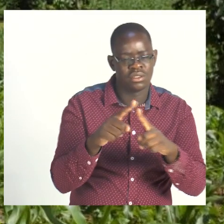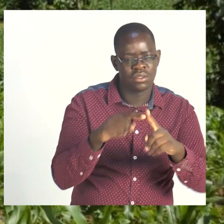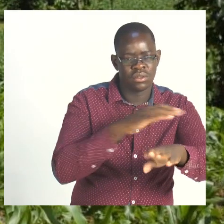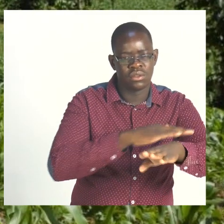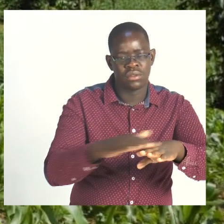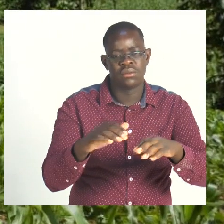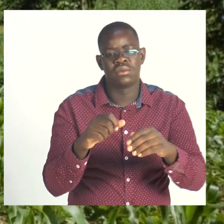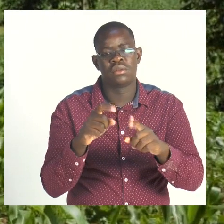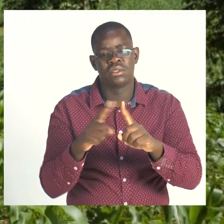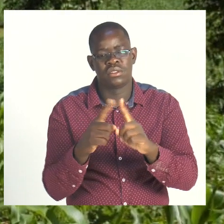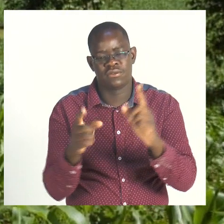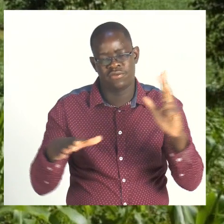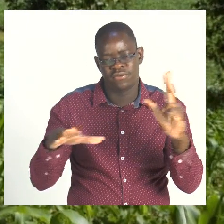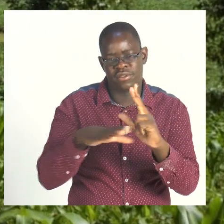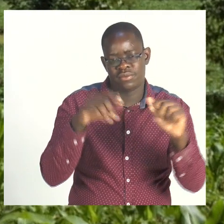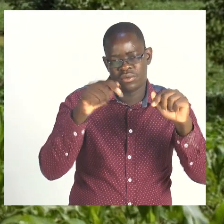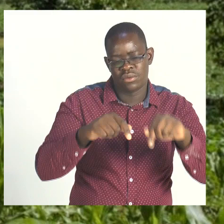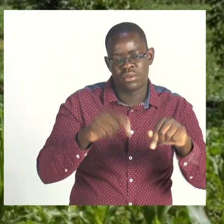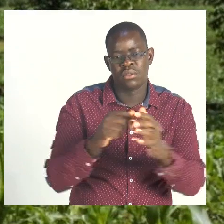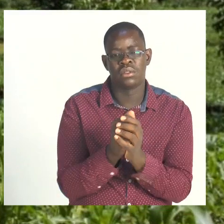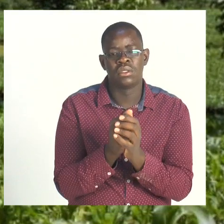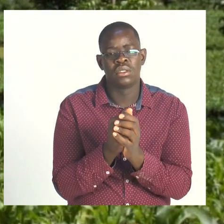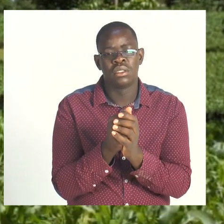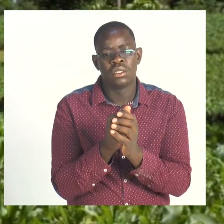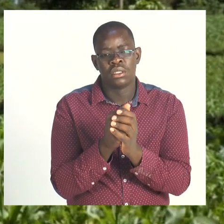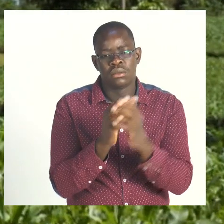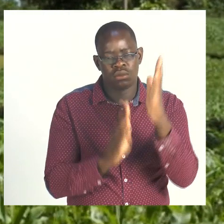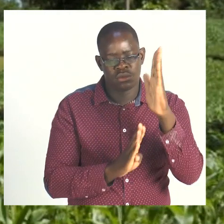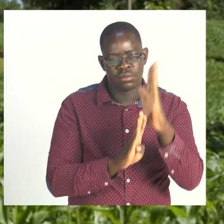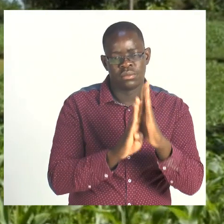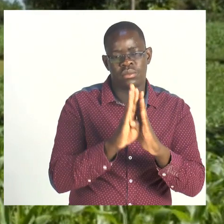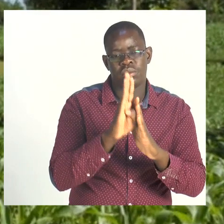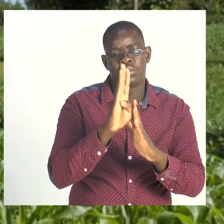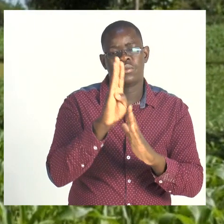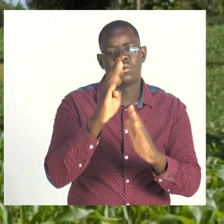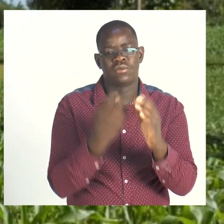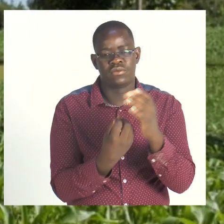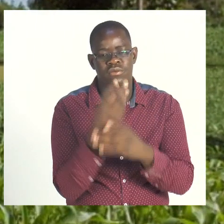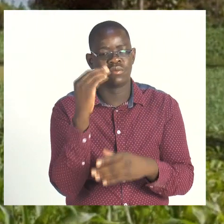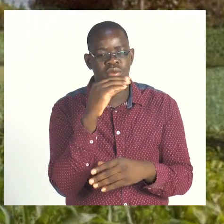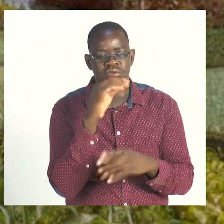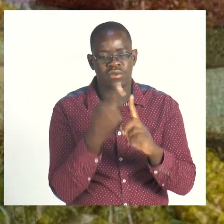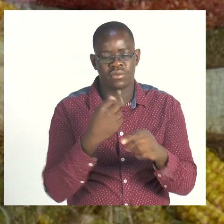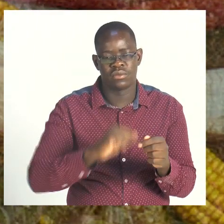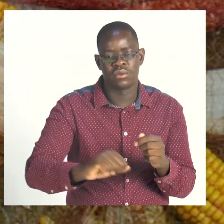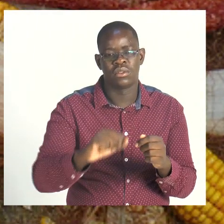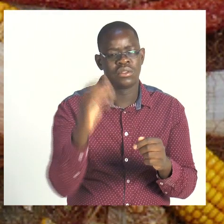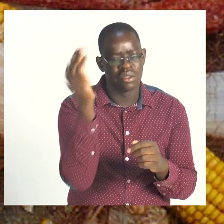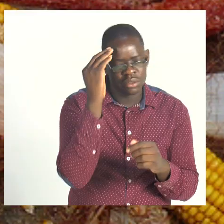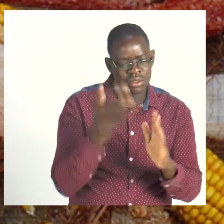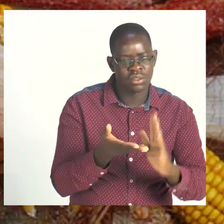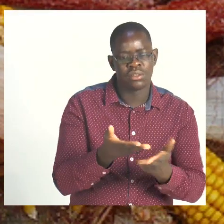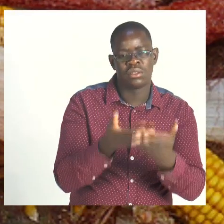are used in farming today, so as to improve crop production from the soil. This will help us to know how